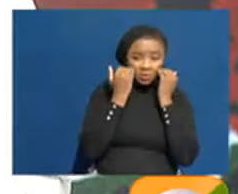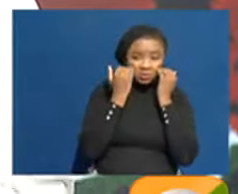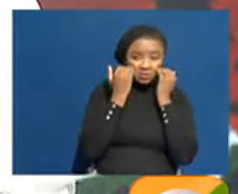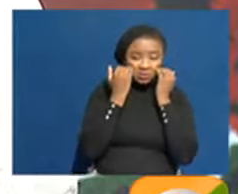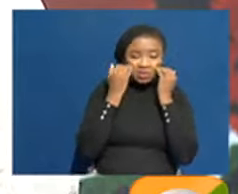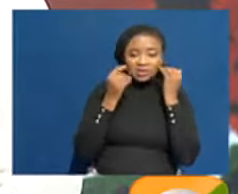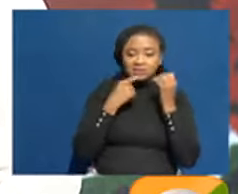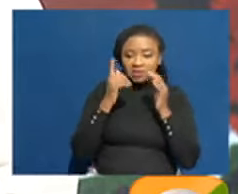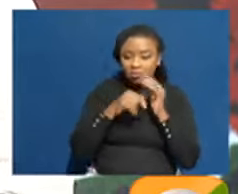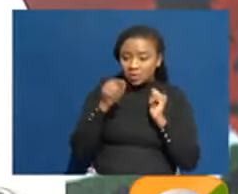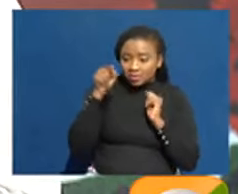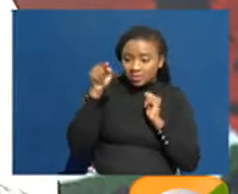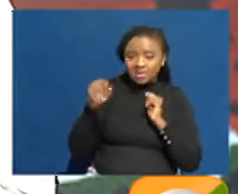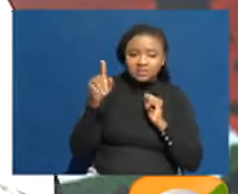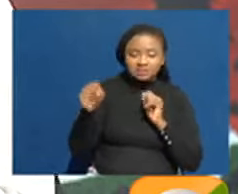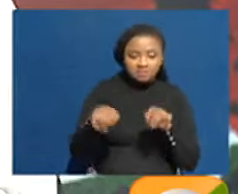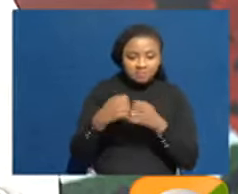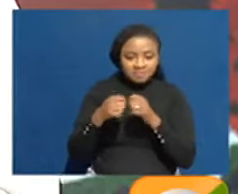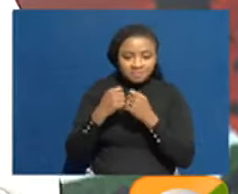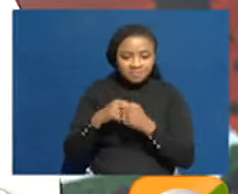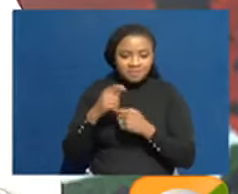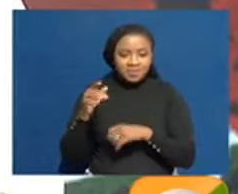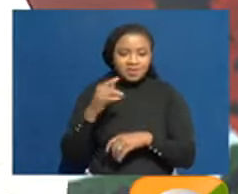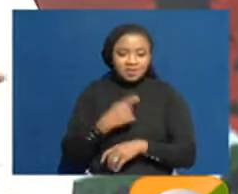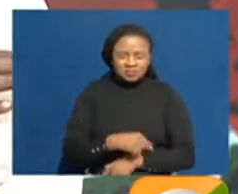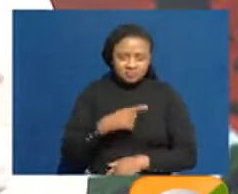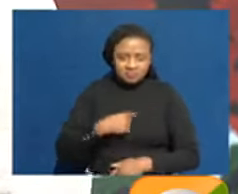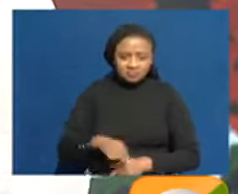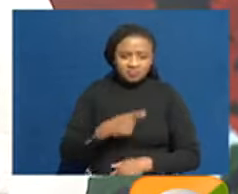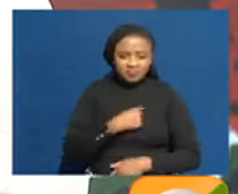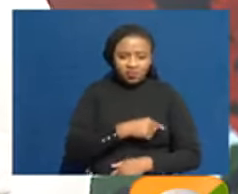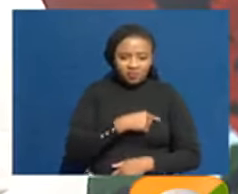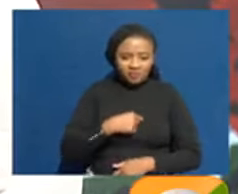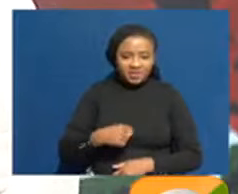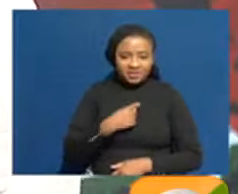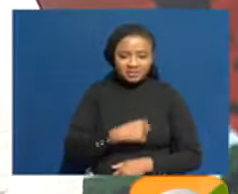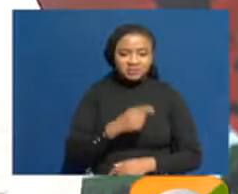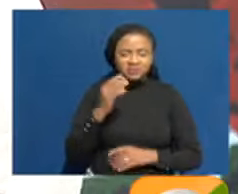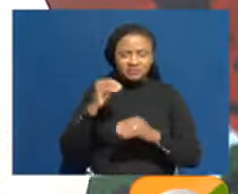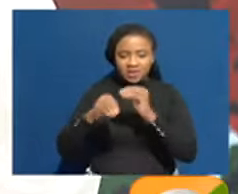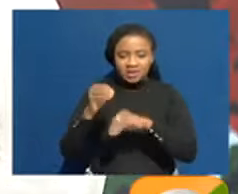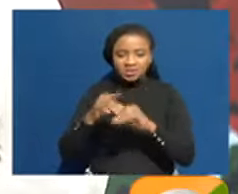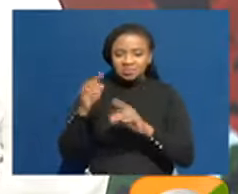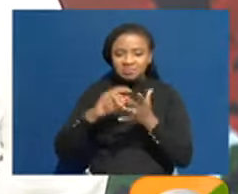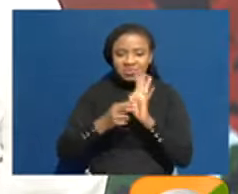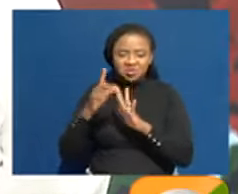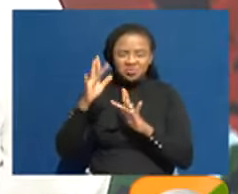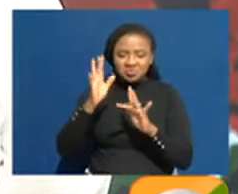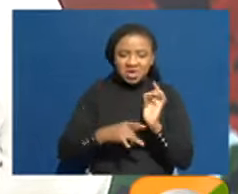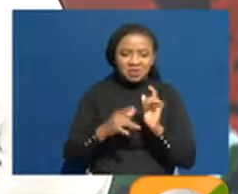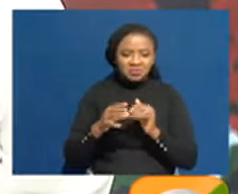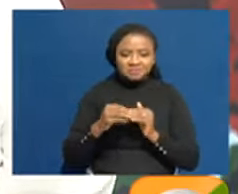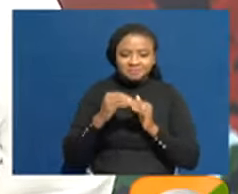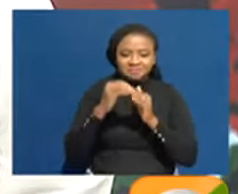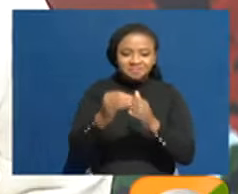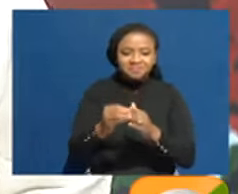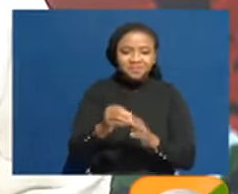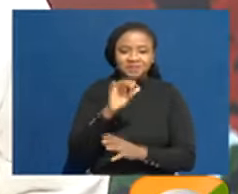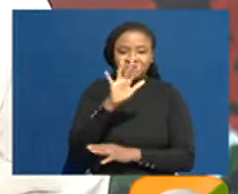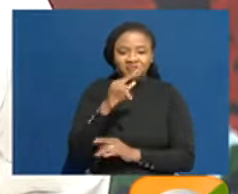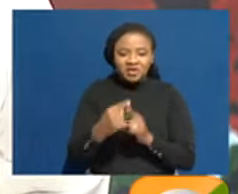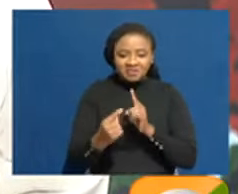And the constitution said if you are declared guilty of an election offense, you cannot run for 5 years. And Kenyatta didn't want Ngei